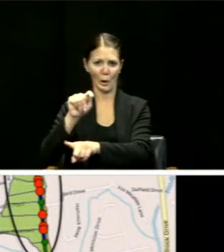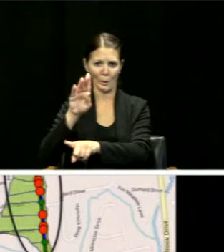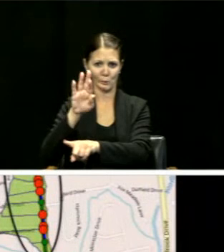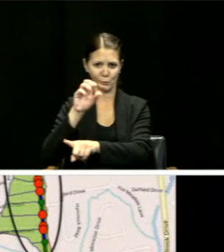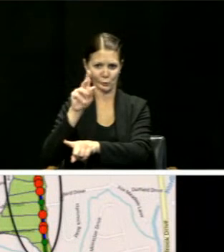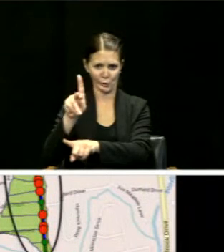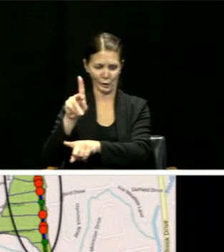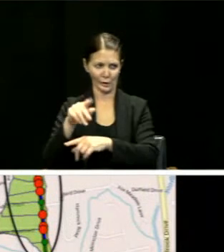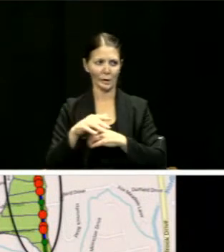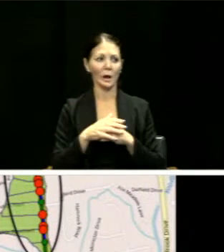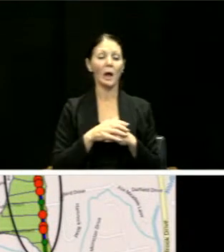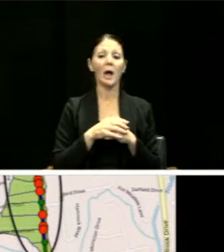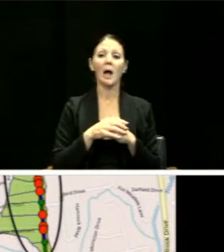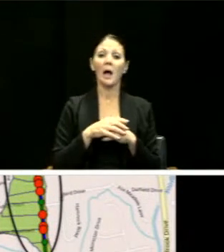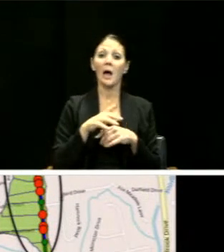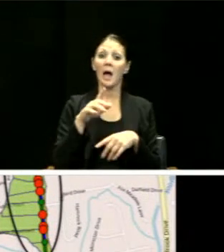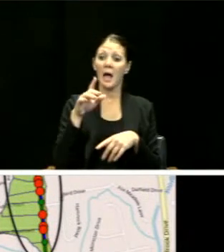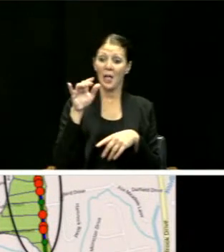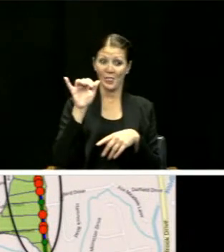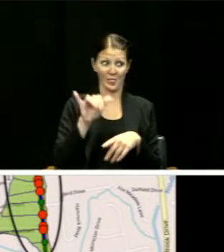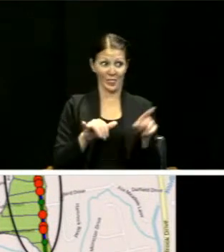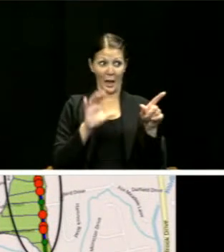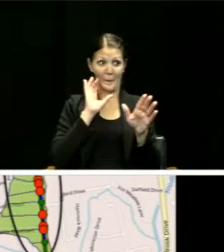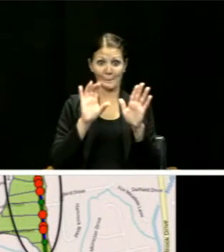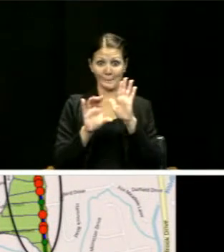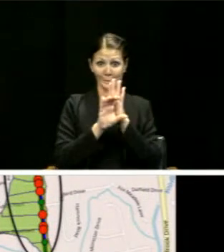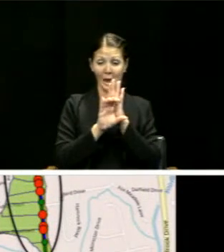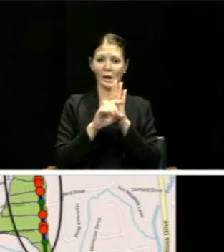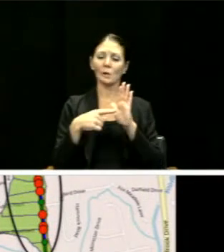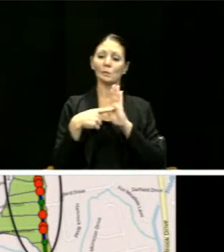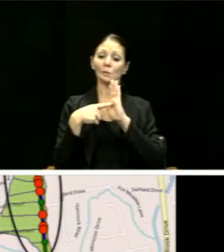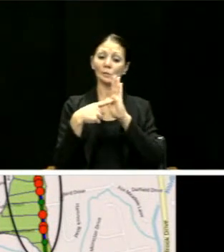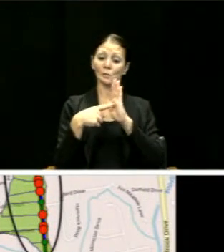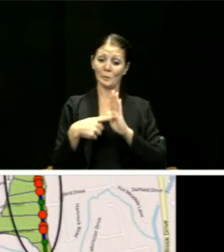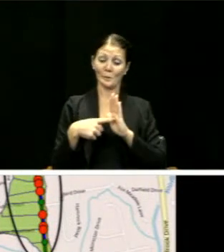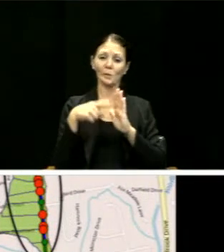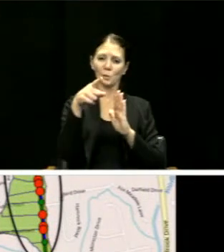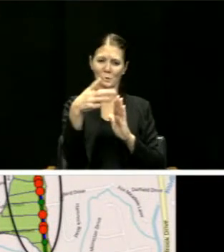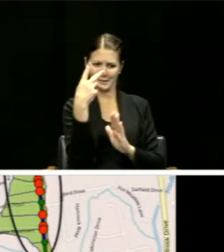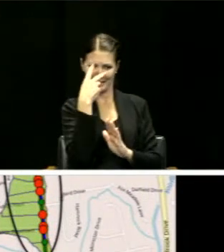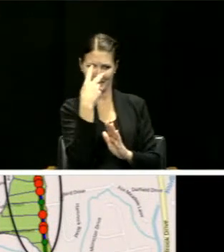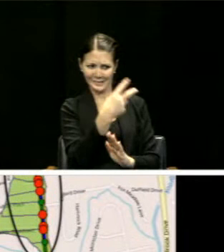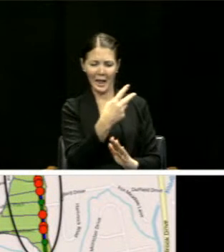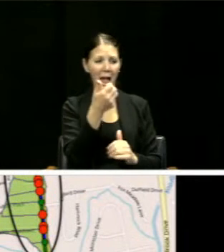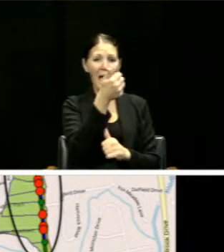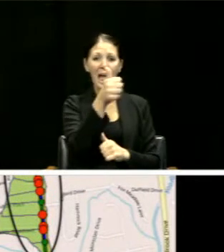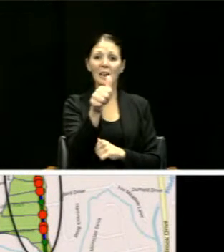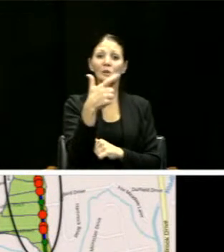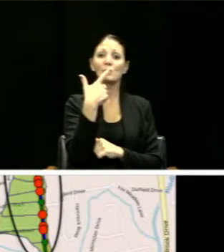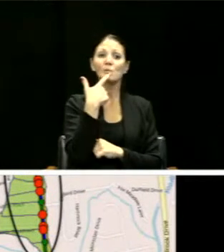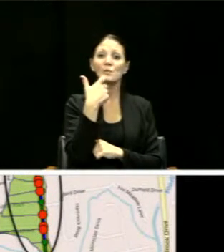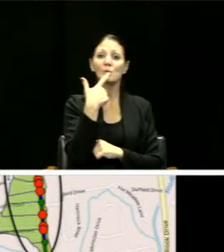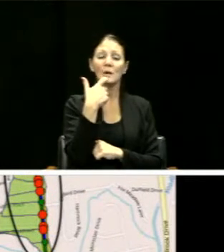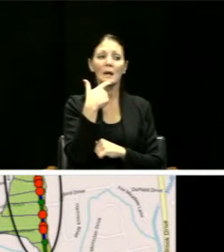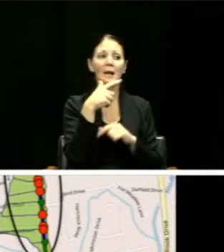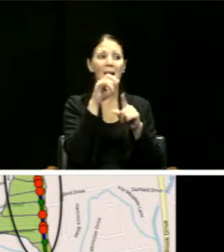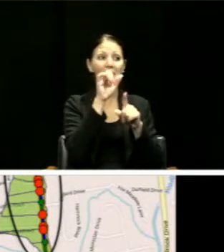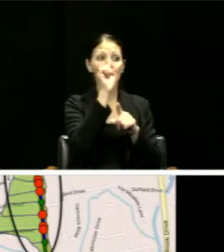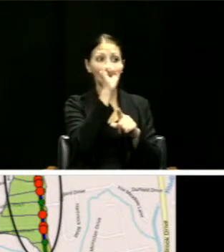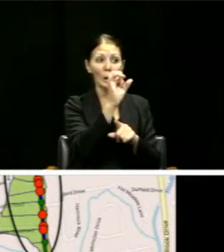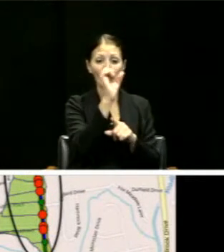And in this model representation, you can see that any of the red nodes are nodes